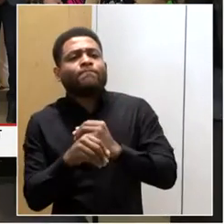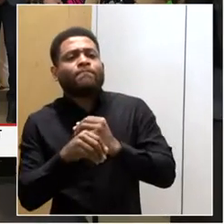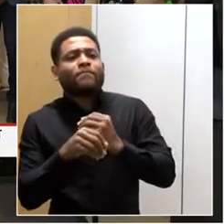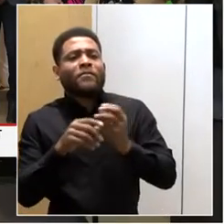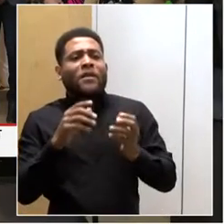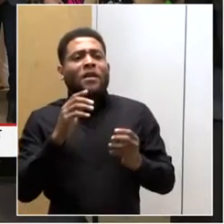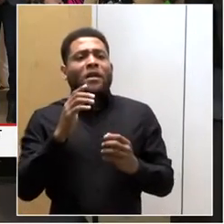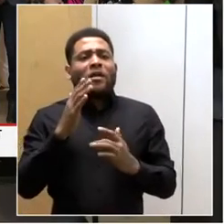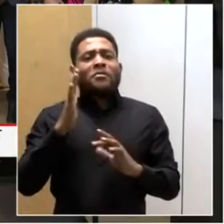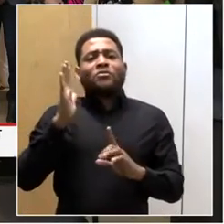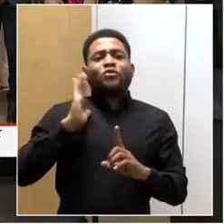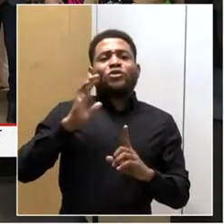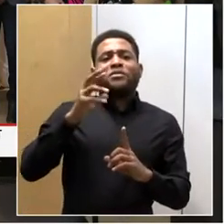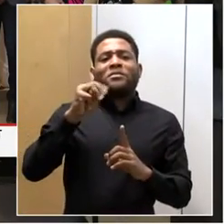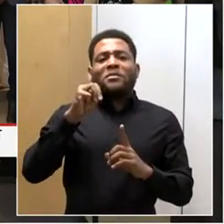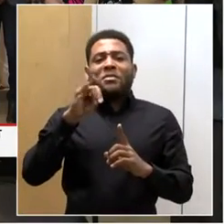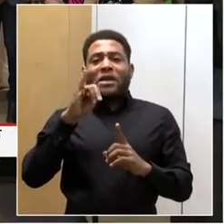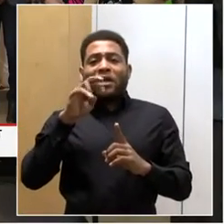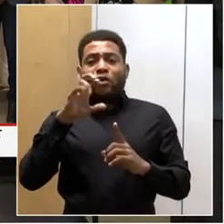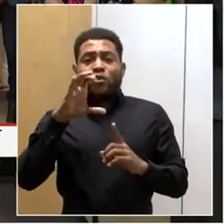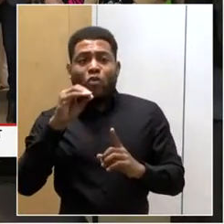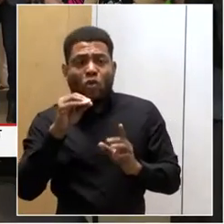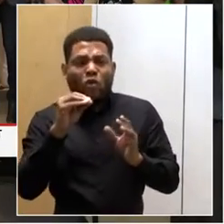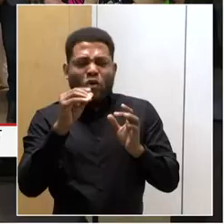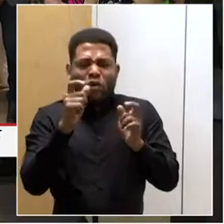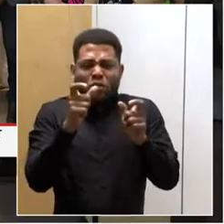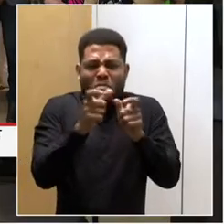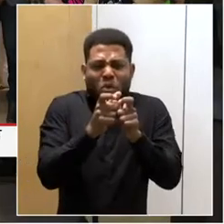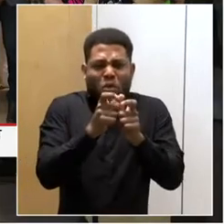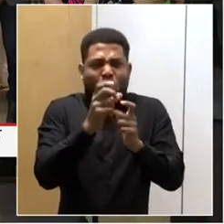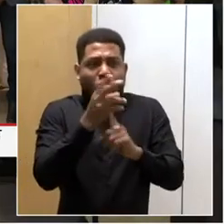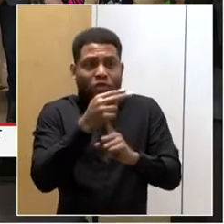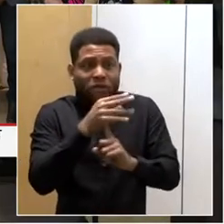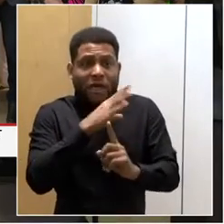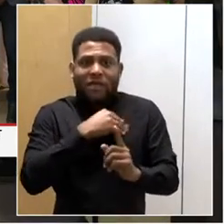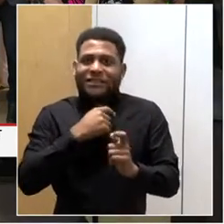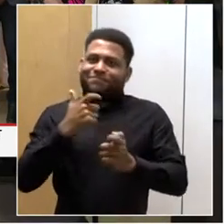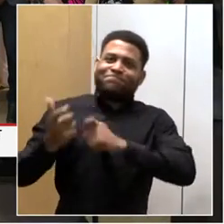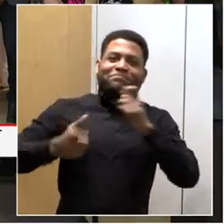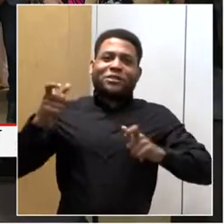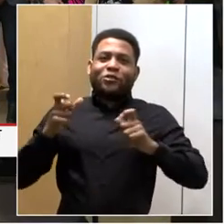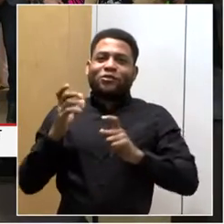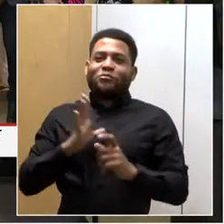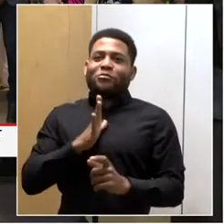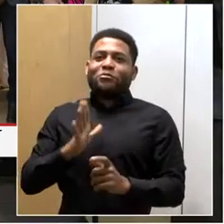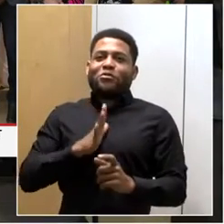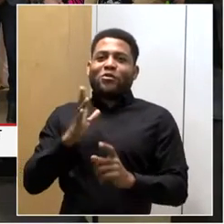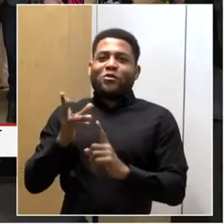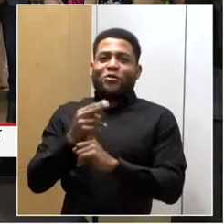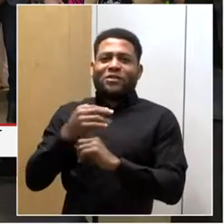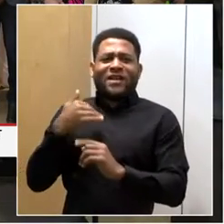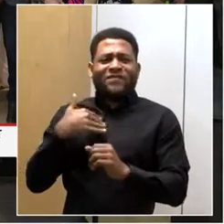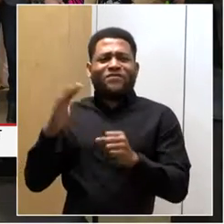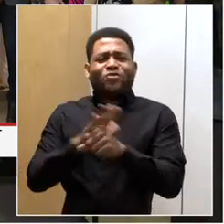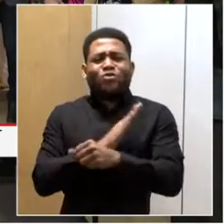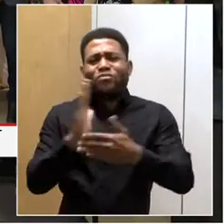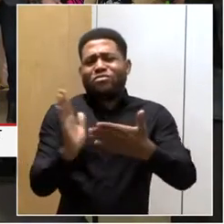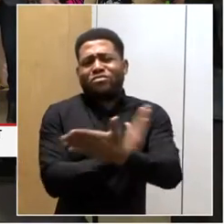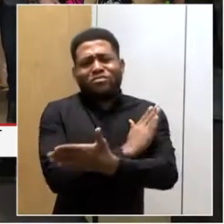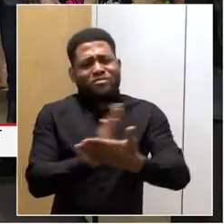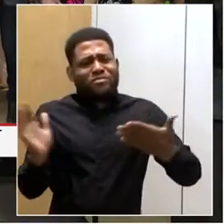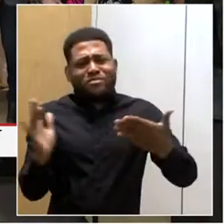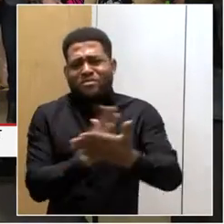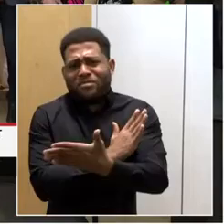hotel units to, the most extravagant of hotel units. And we know when they're